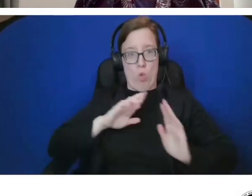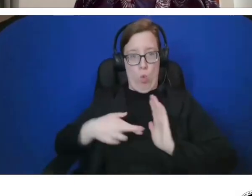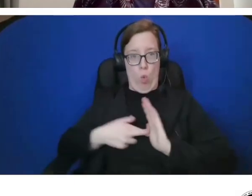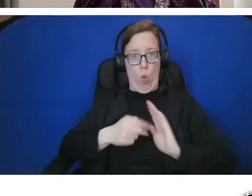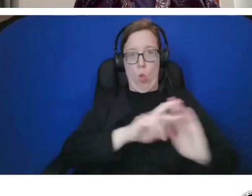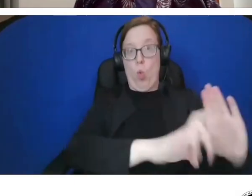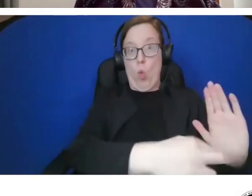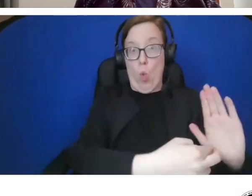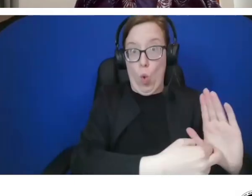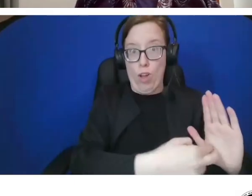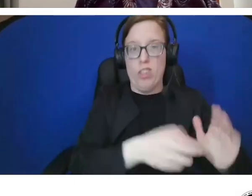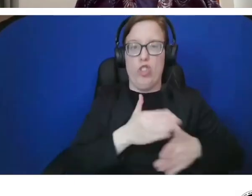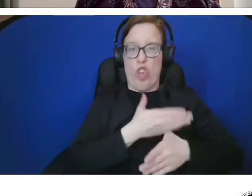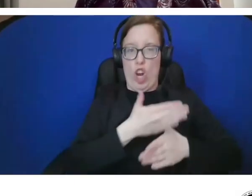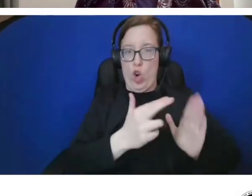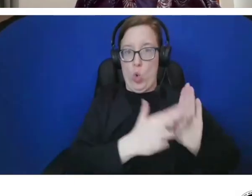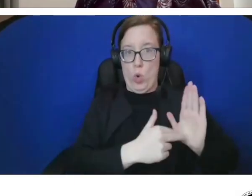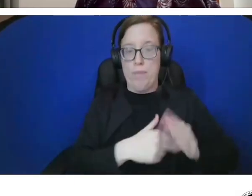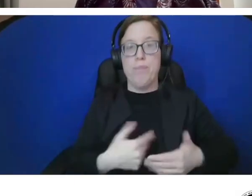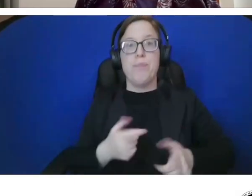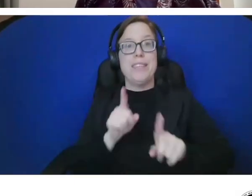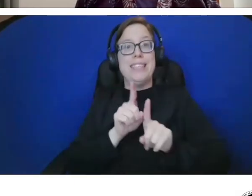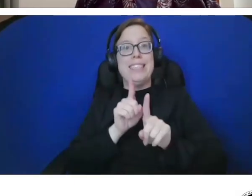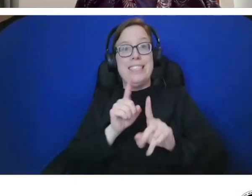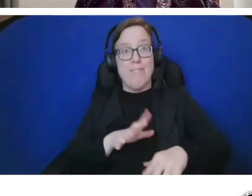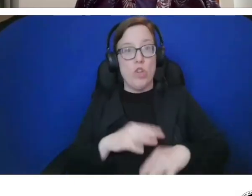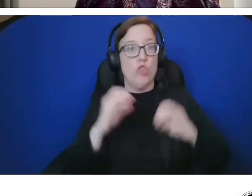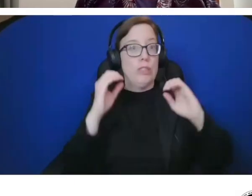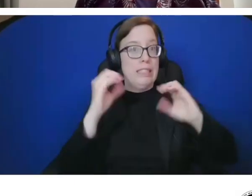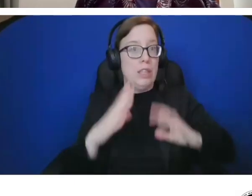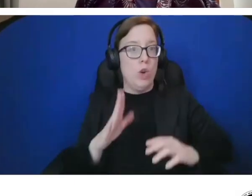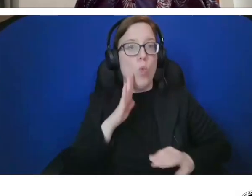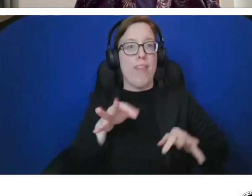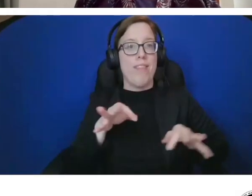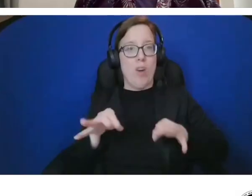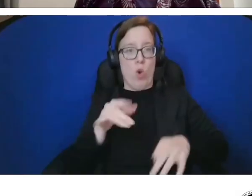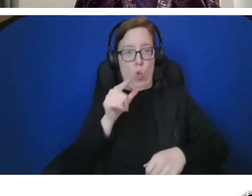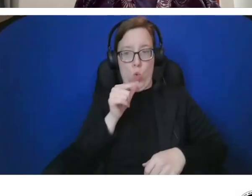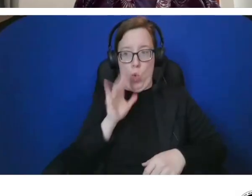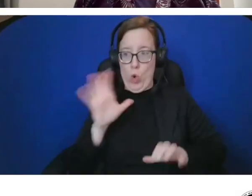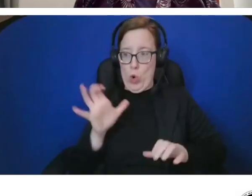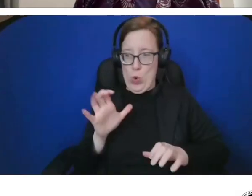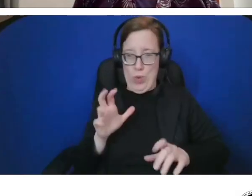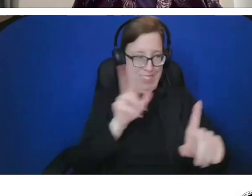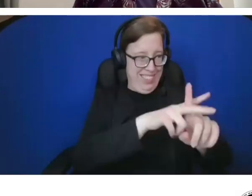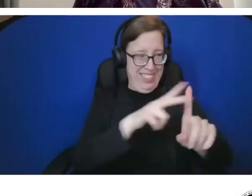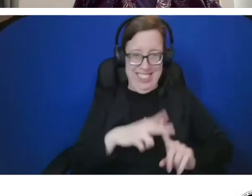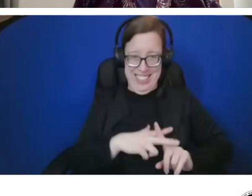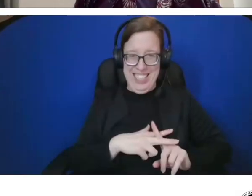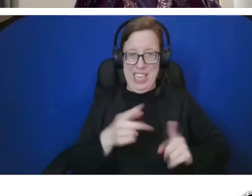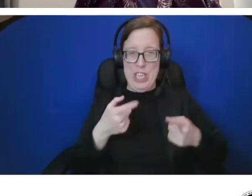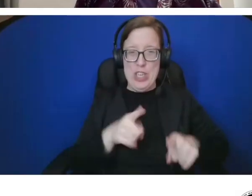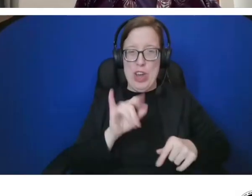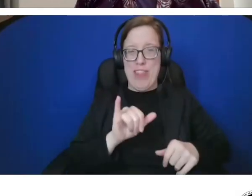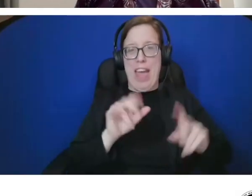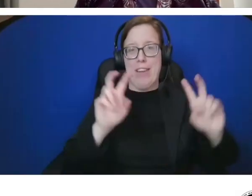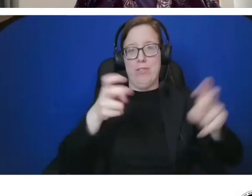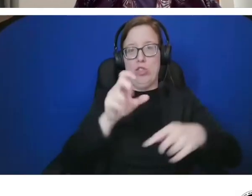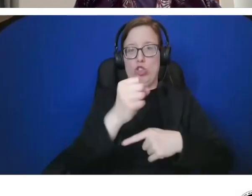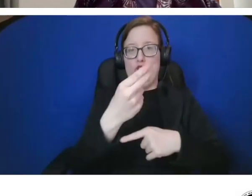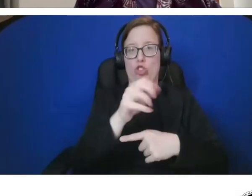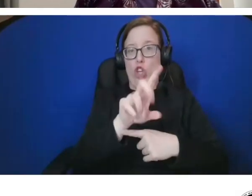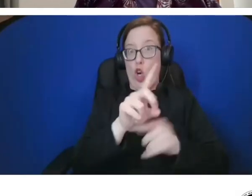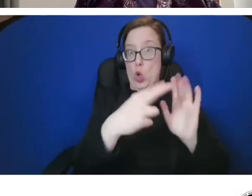distinct roles. And of course, the intervener and teachers will define who is going to do what doing shared